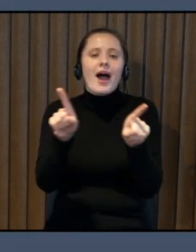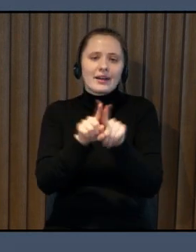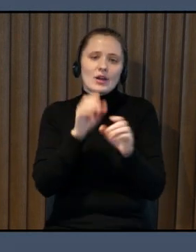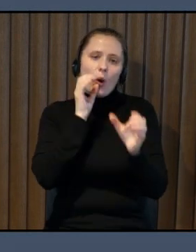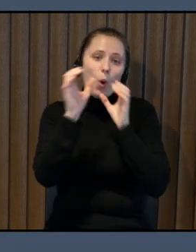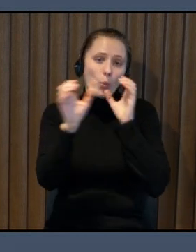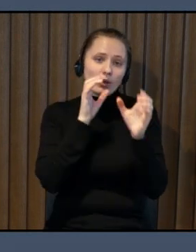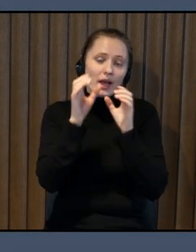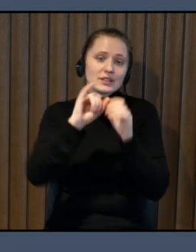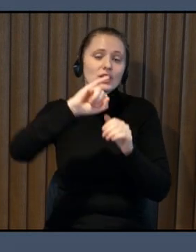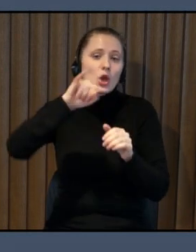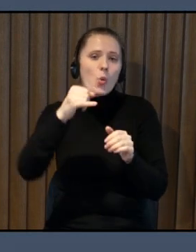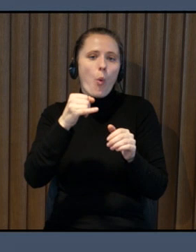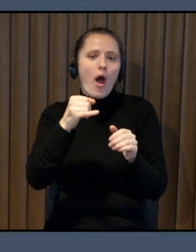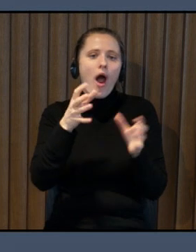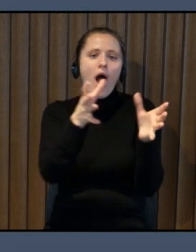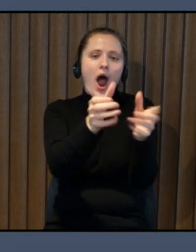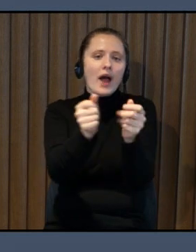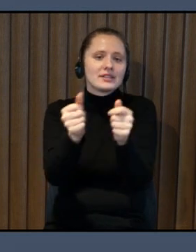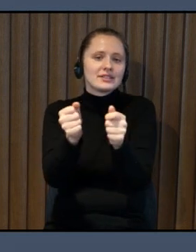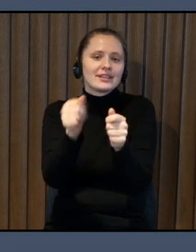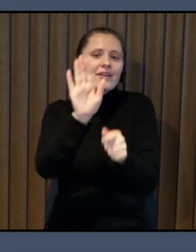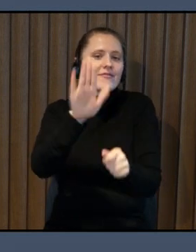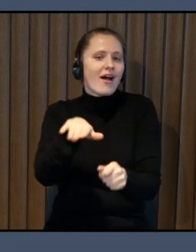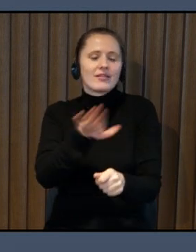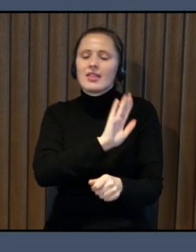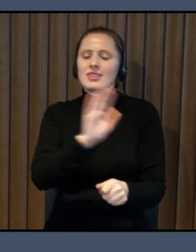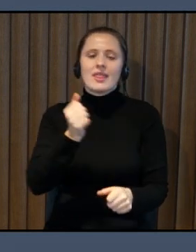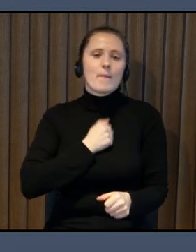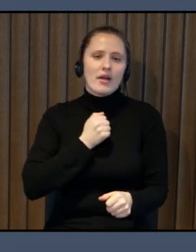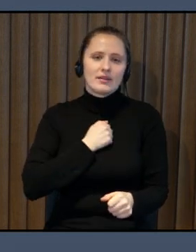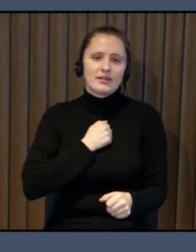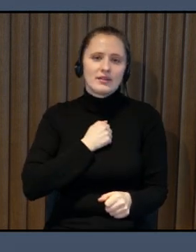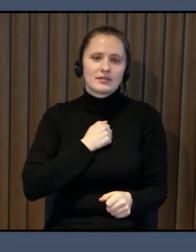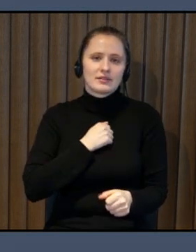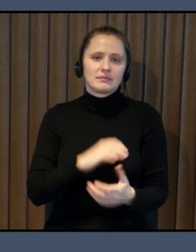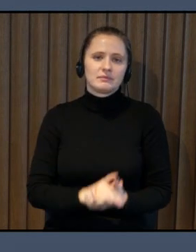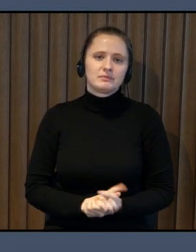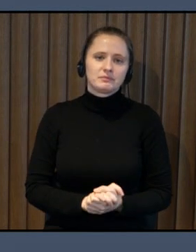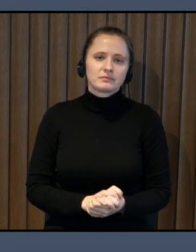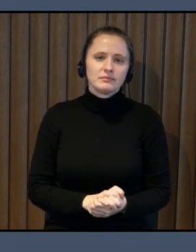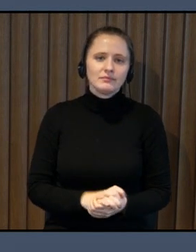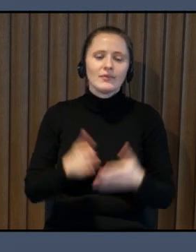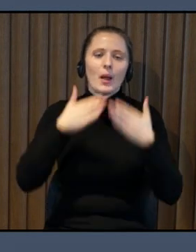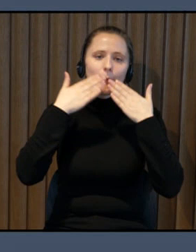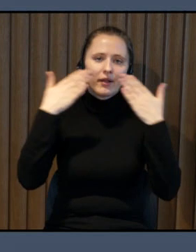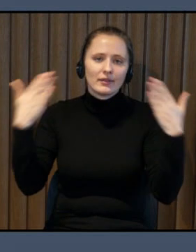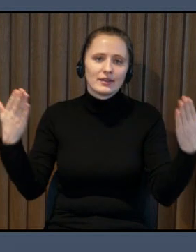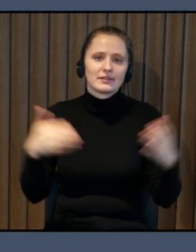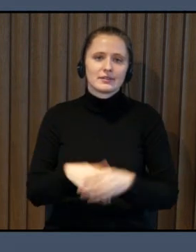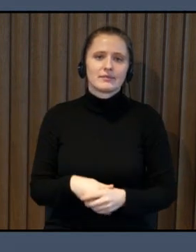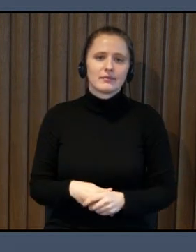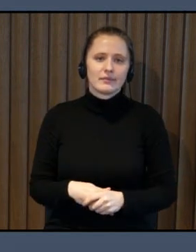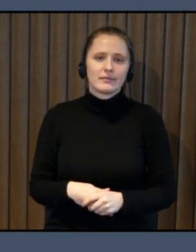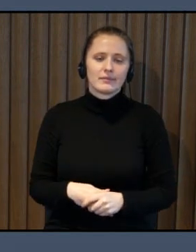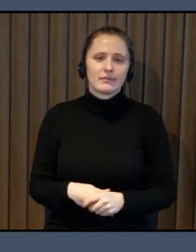mocking, and they become better during the process, because you don't need to be afraid, you can touch them.